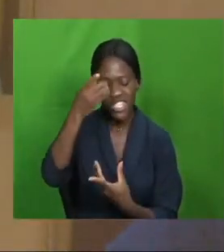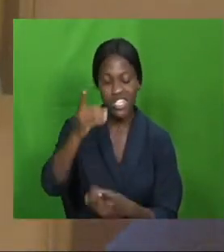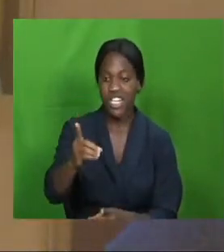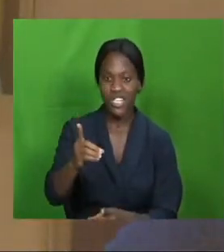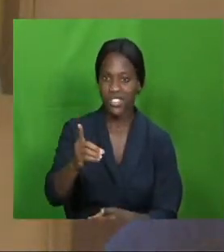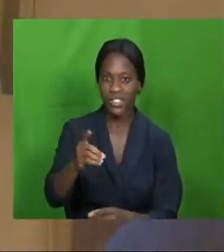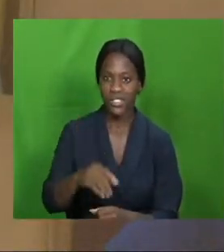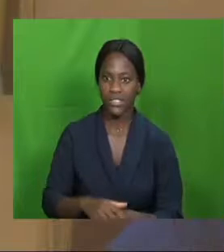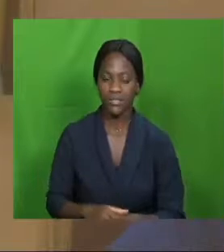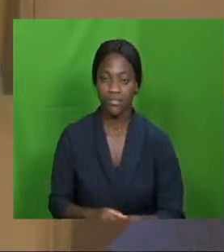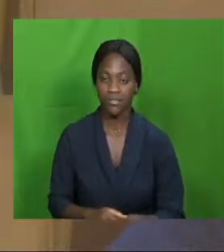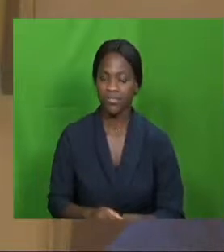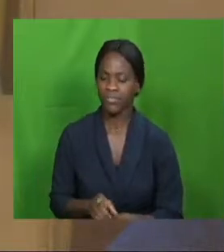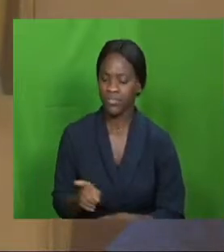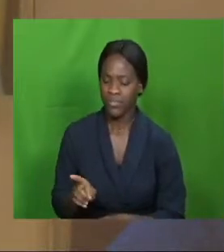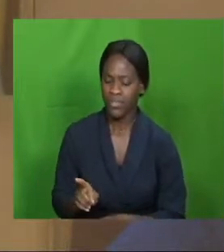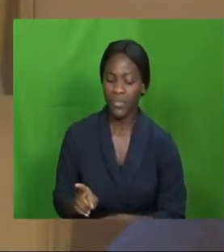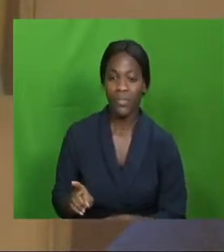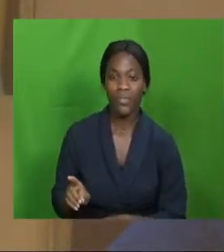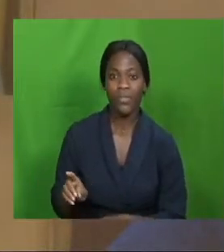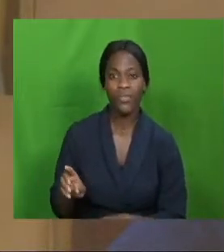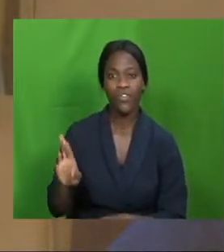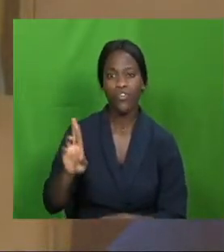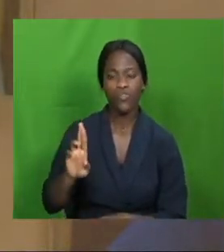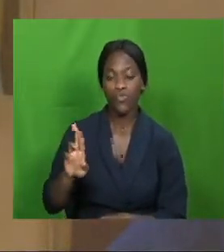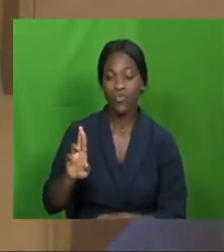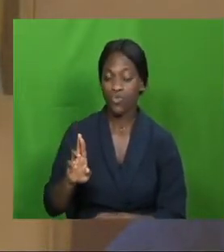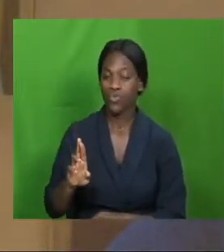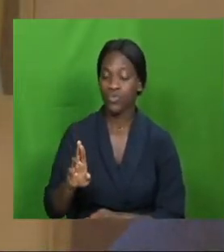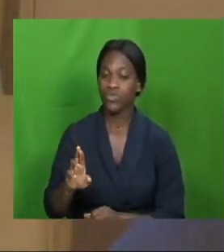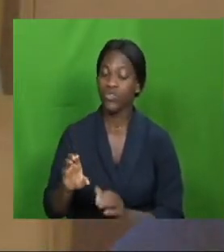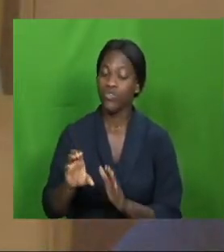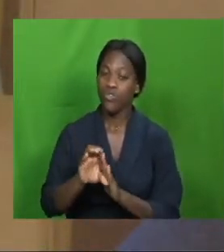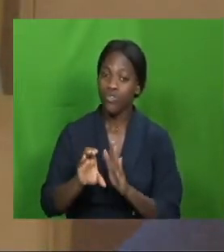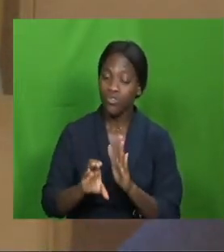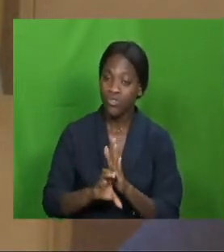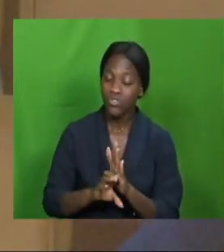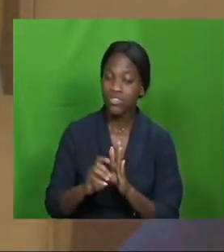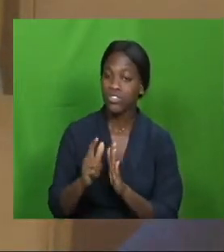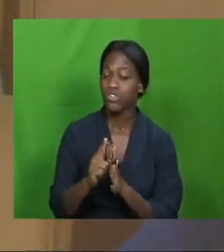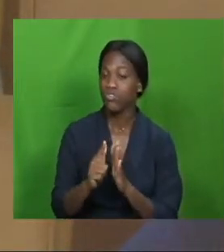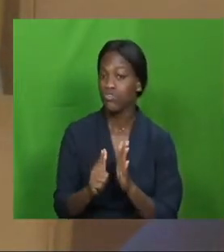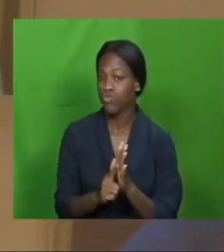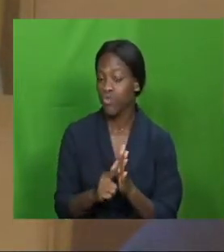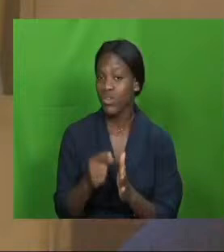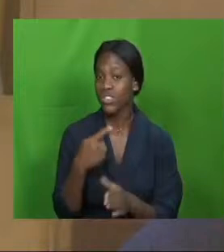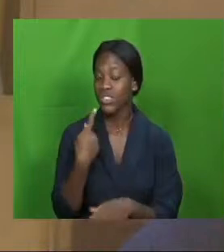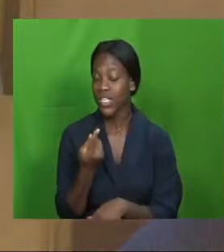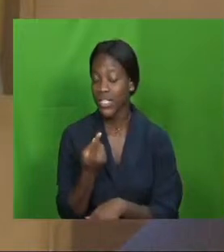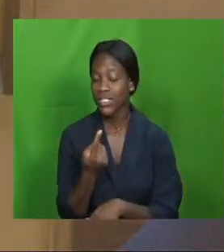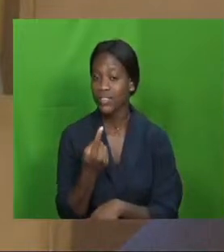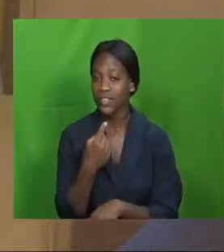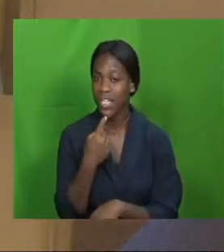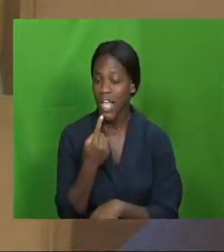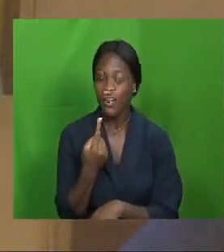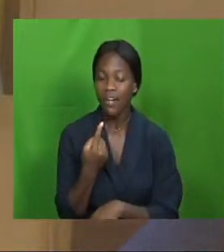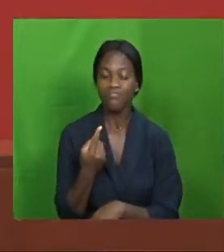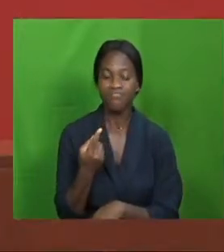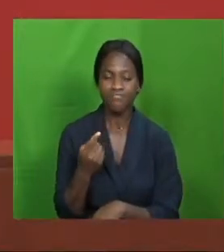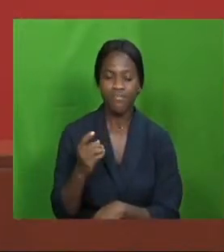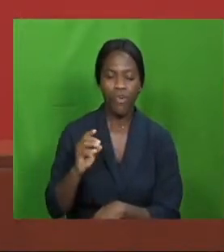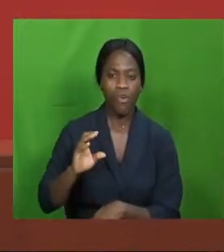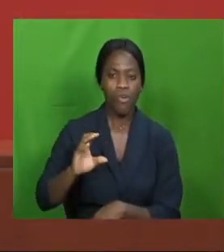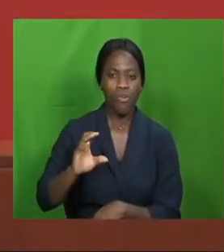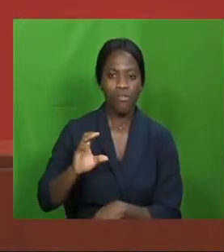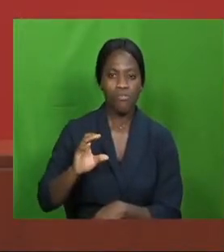The Majority Leader relied on some provisions in the Constitution where the work of the Committee of Parliament was not subject to consideration